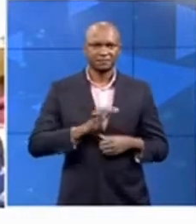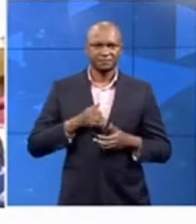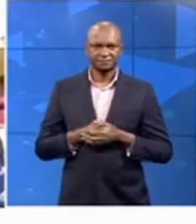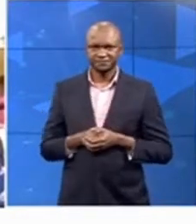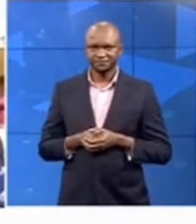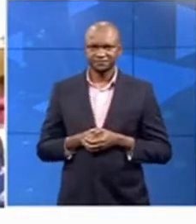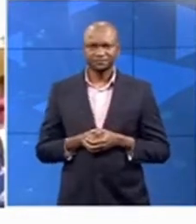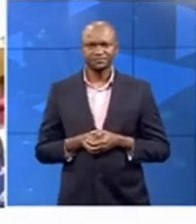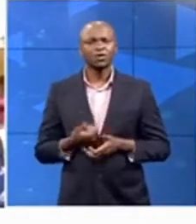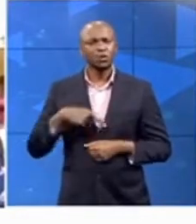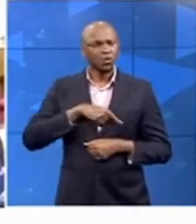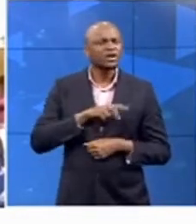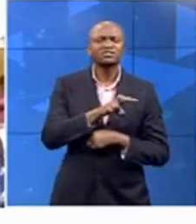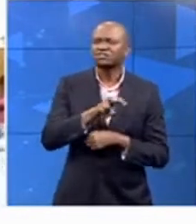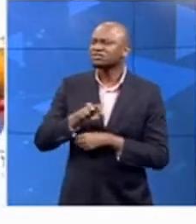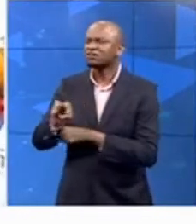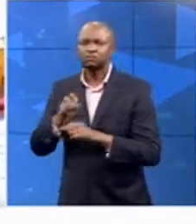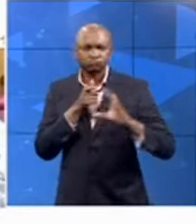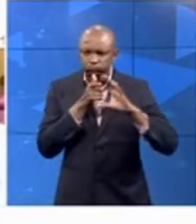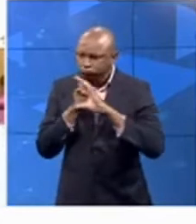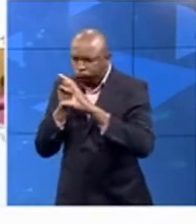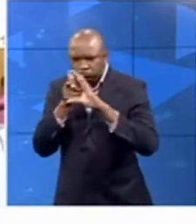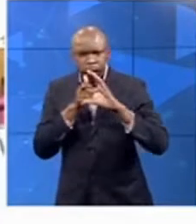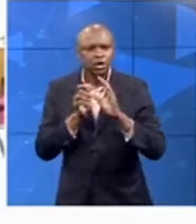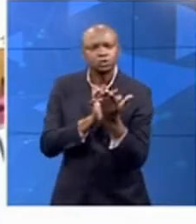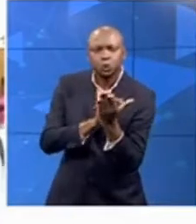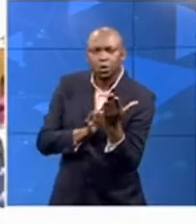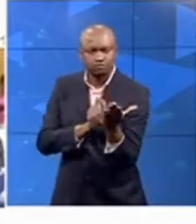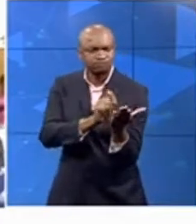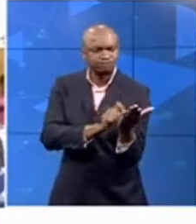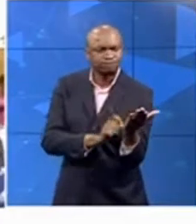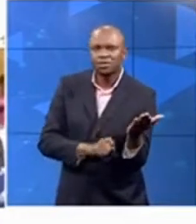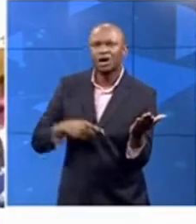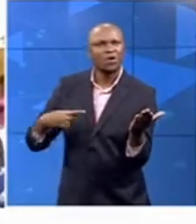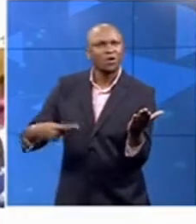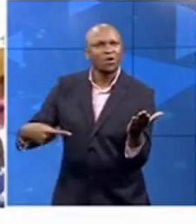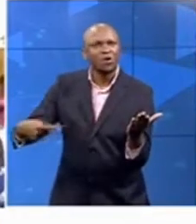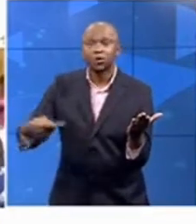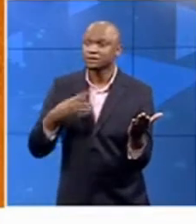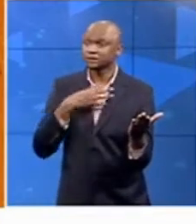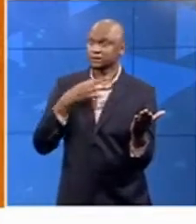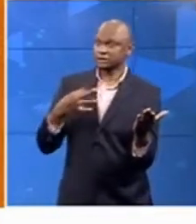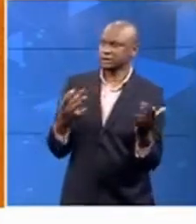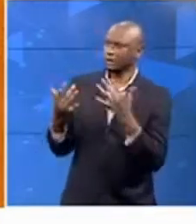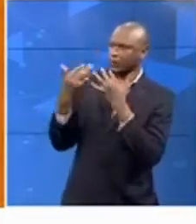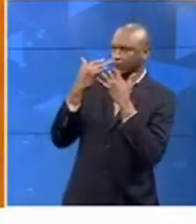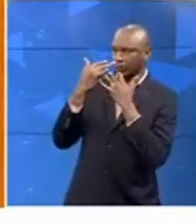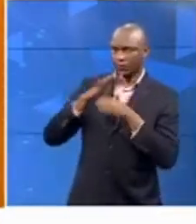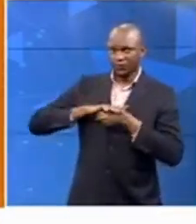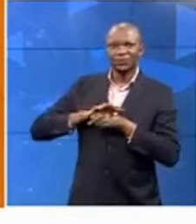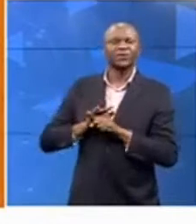craft. We cover this all the time, so we are in the forefront and are in on risk of